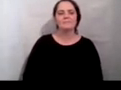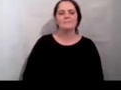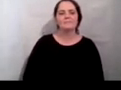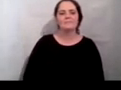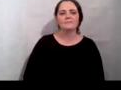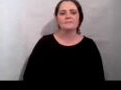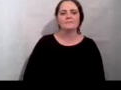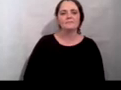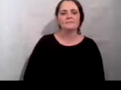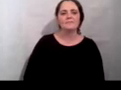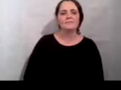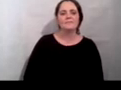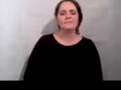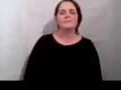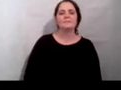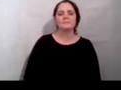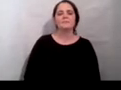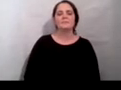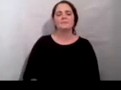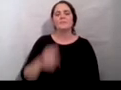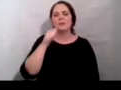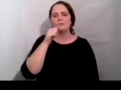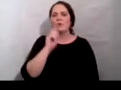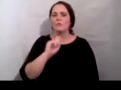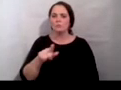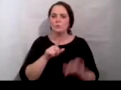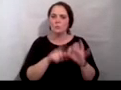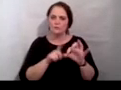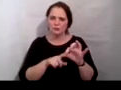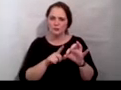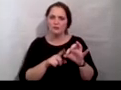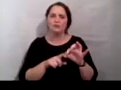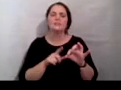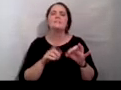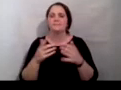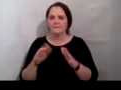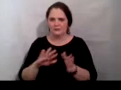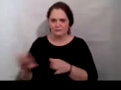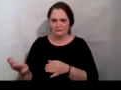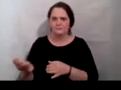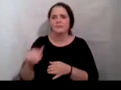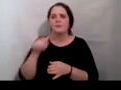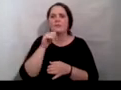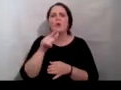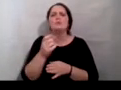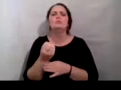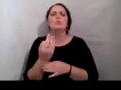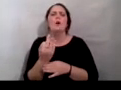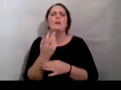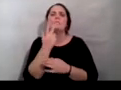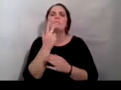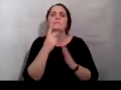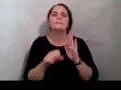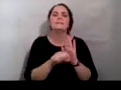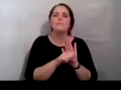Okay, so before we just did those polls, I sort of said, well, what do you do when you don't have any of those codes and you